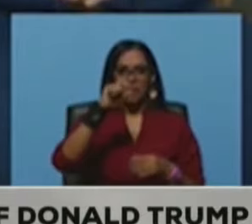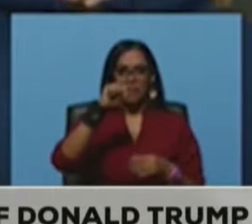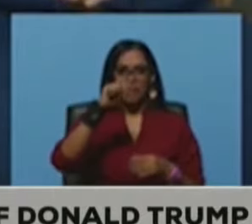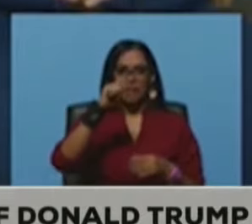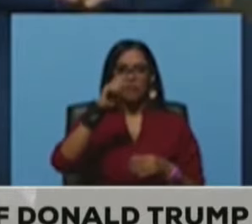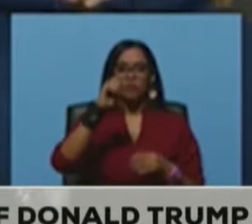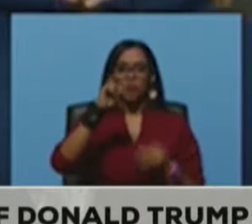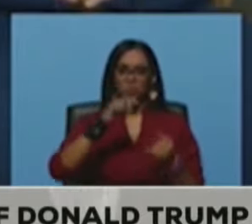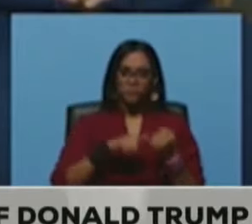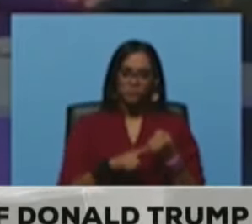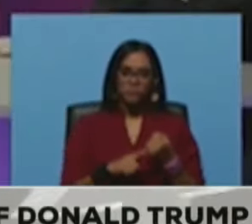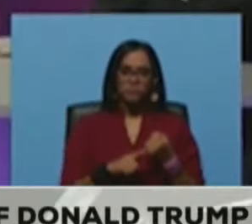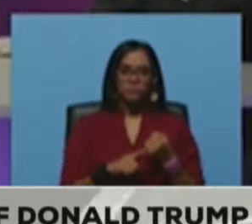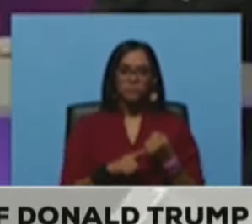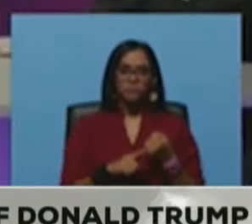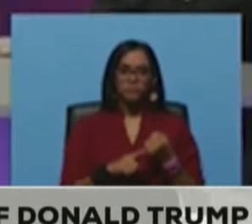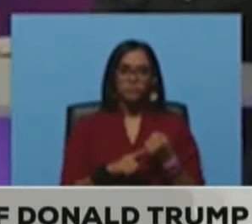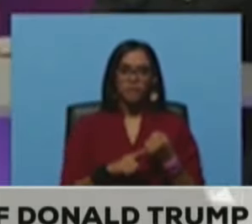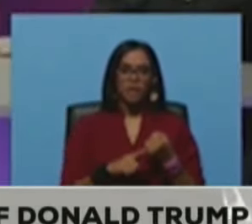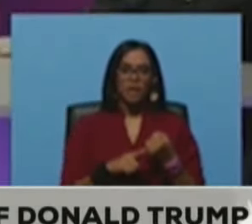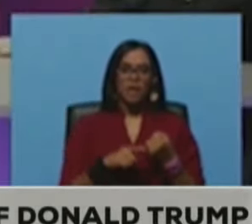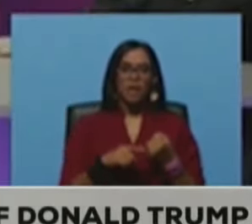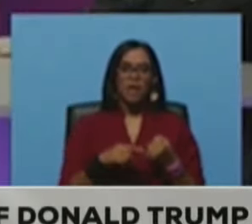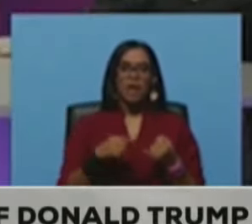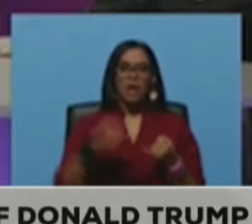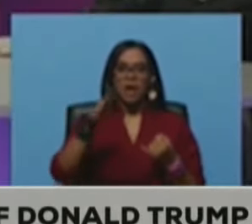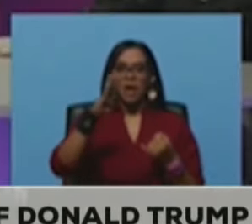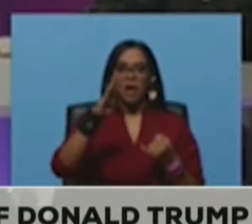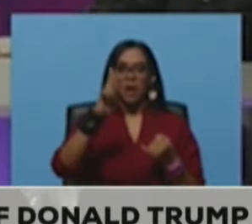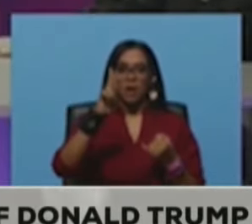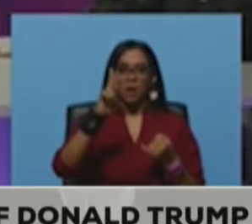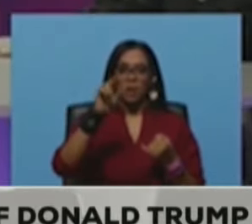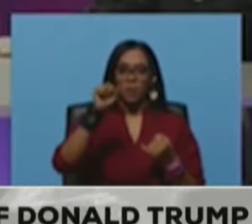4 years, of President Joe Biden.